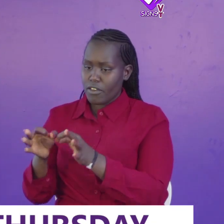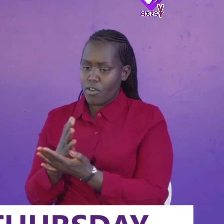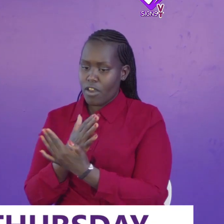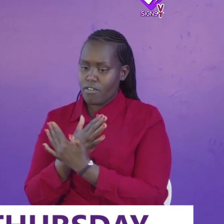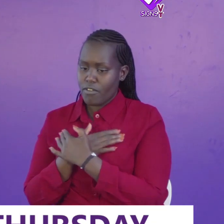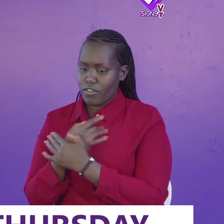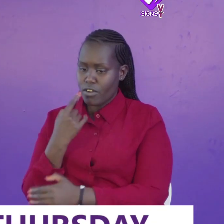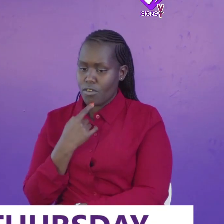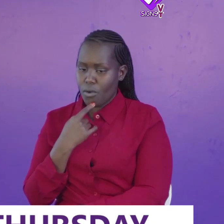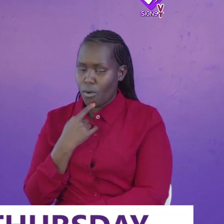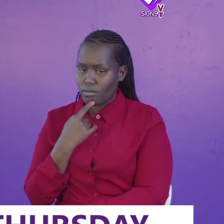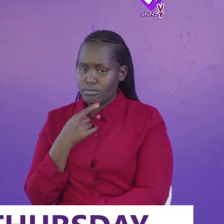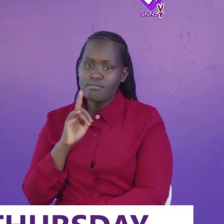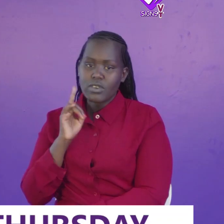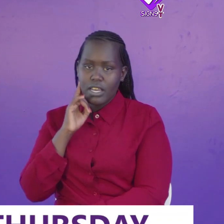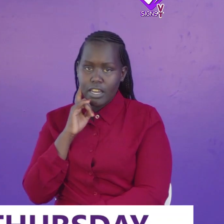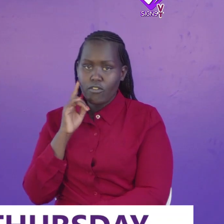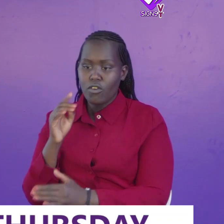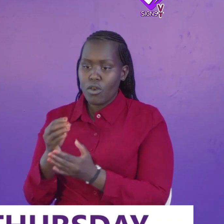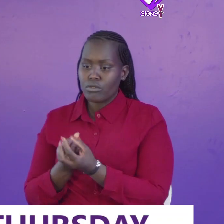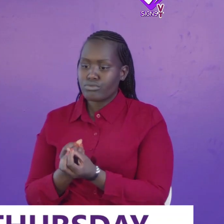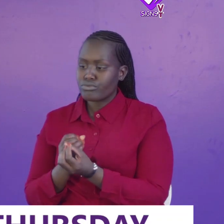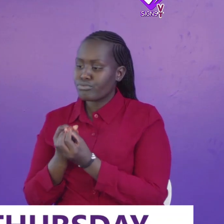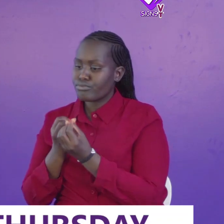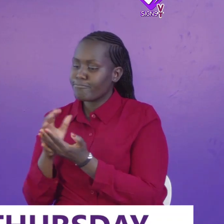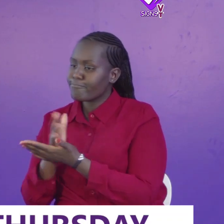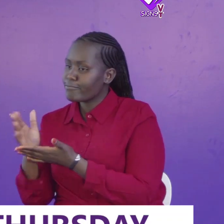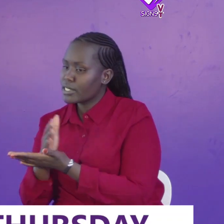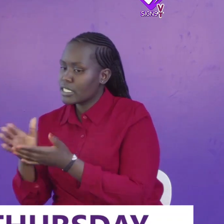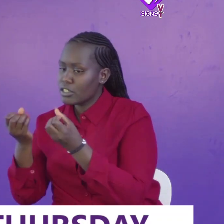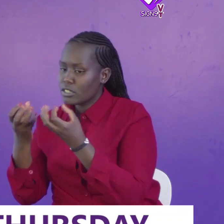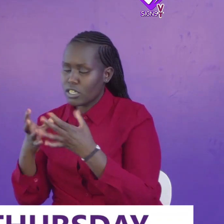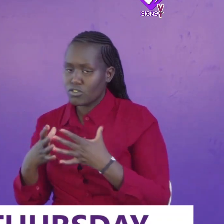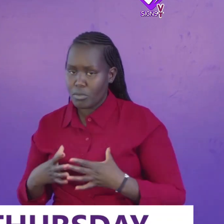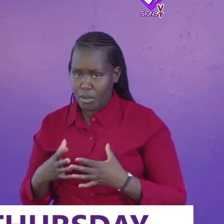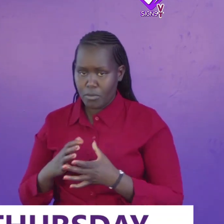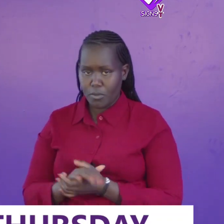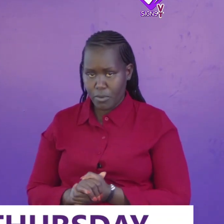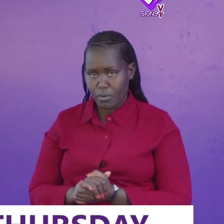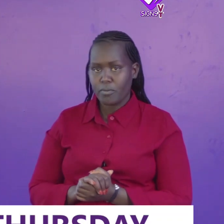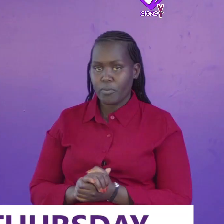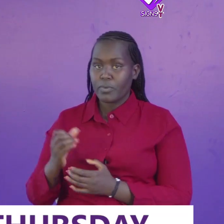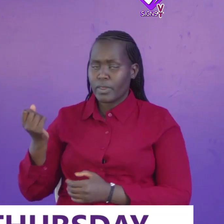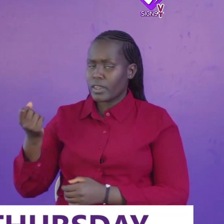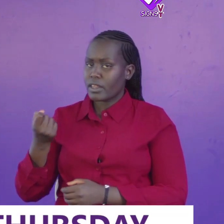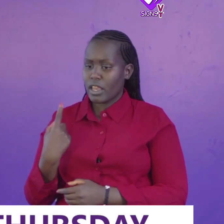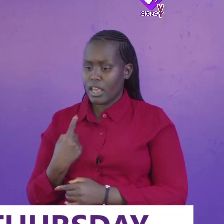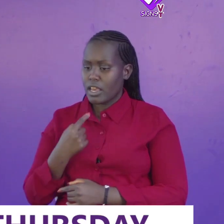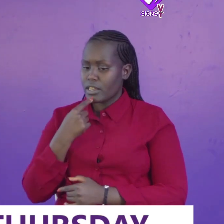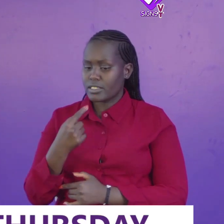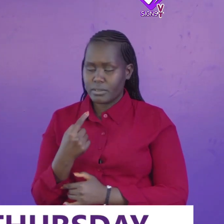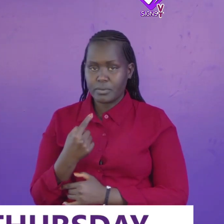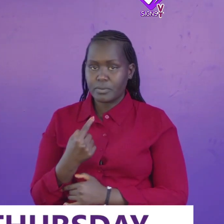deaf, tell a friend to tell a friend, ifikie wengi, watu wakuwe wengi, ndio pia Muthoni akuwe na kazi ya kufanya, you know. Mnanielewa nikisema sema